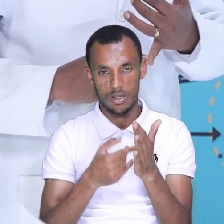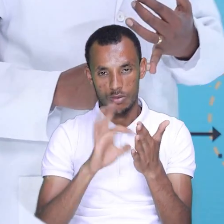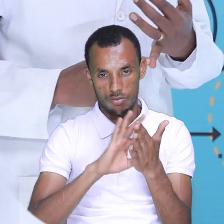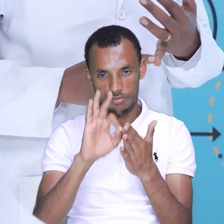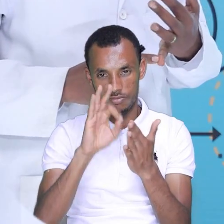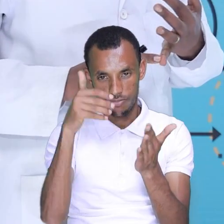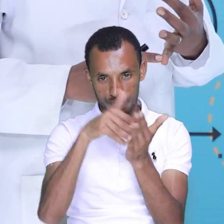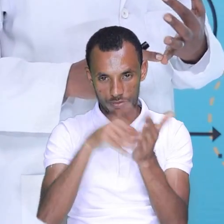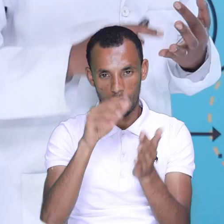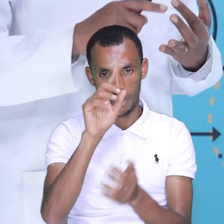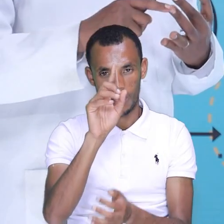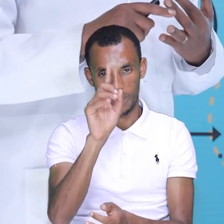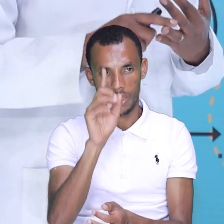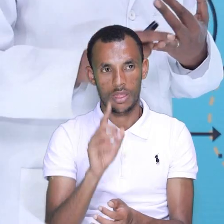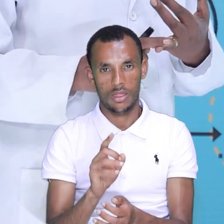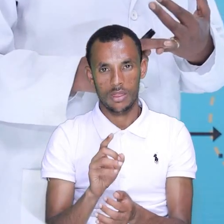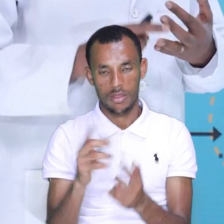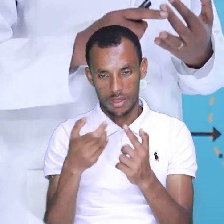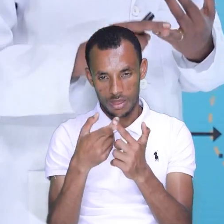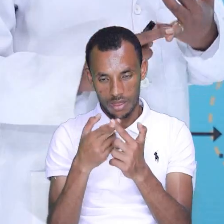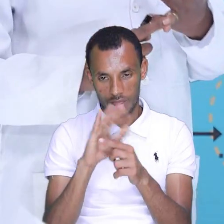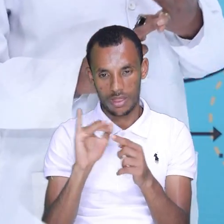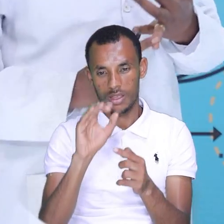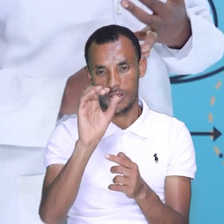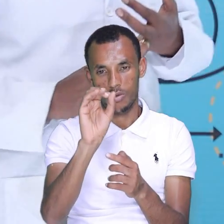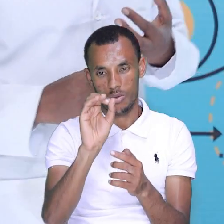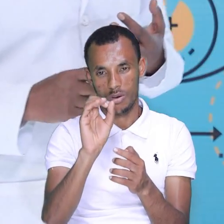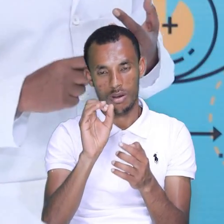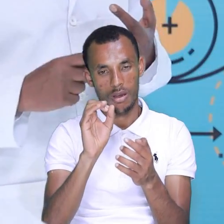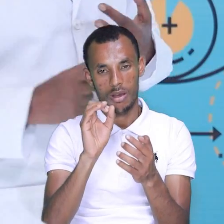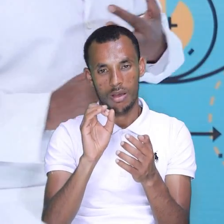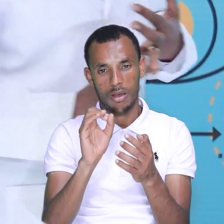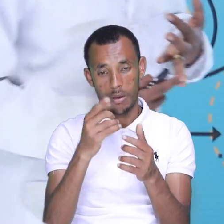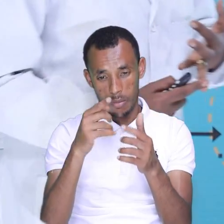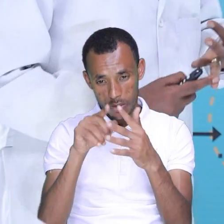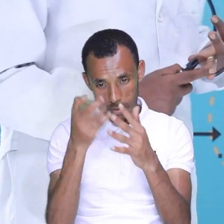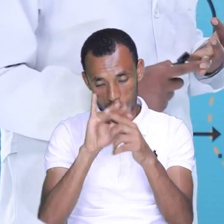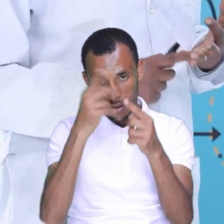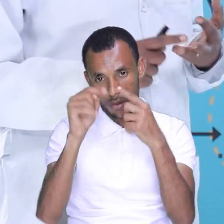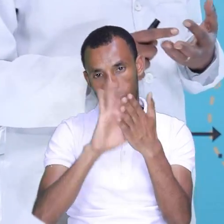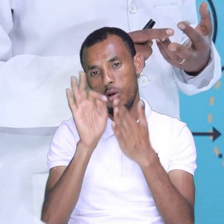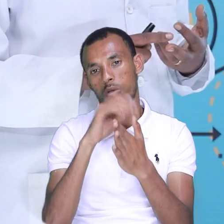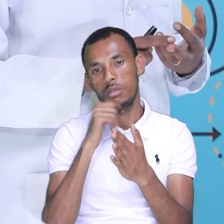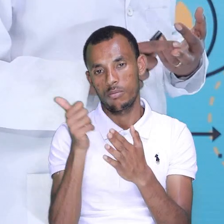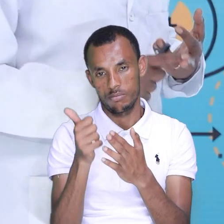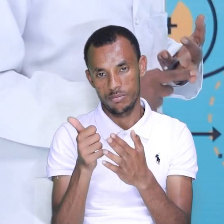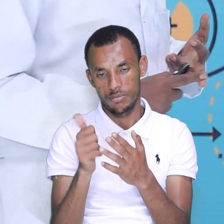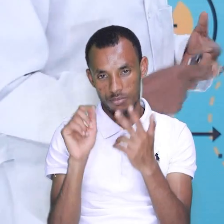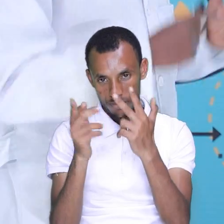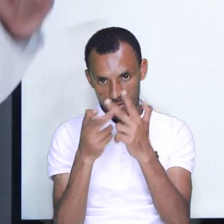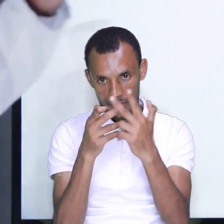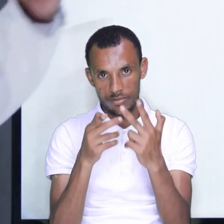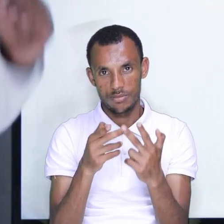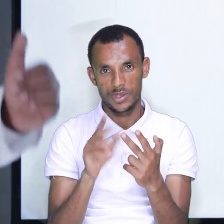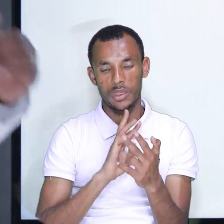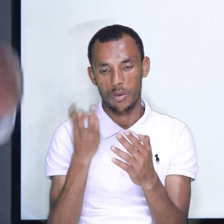repeat 1. Second, 0 cannot be taken as a beginning digit. Third,